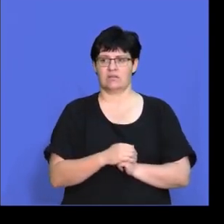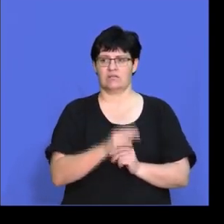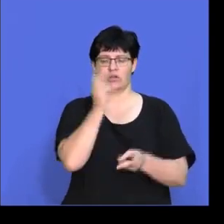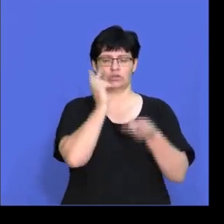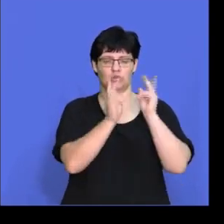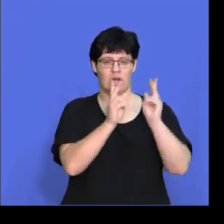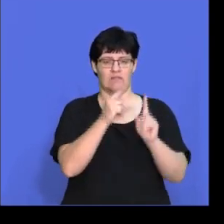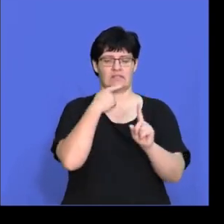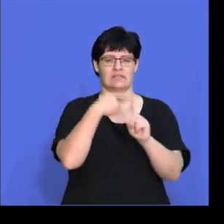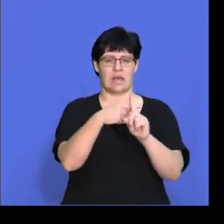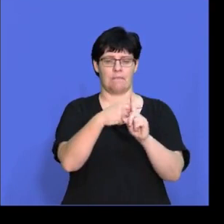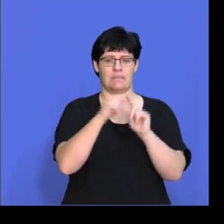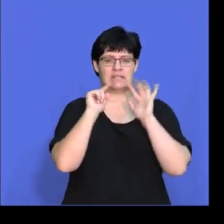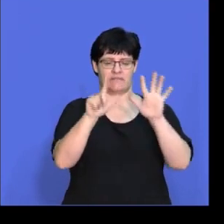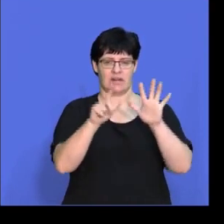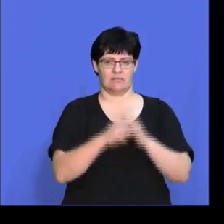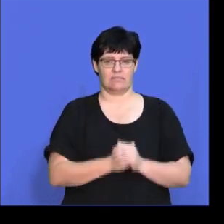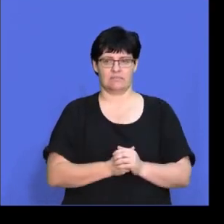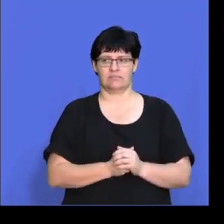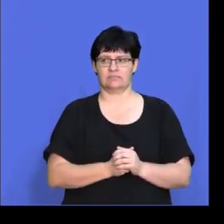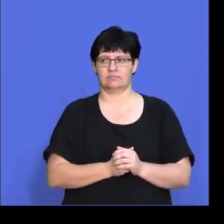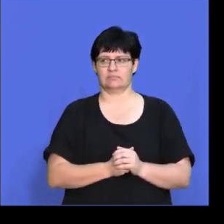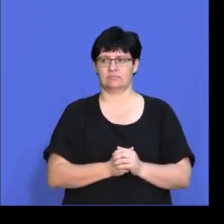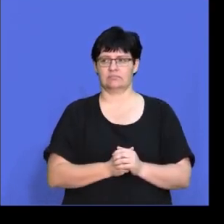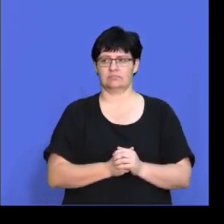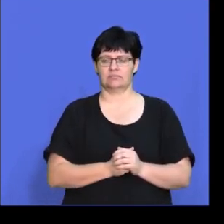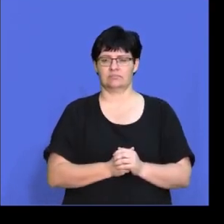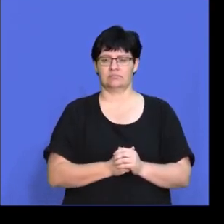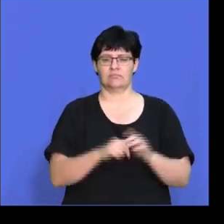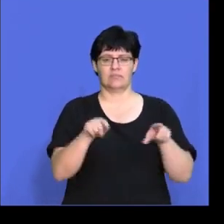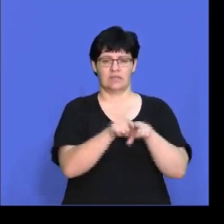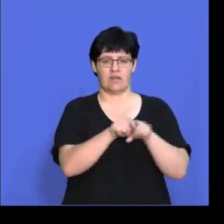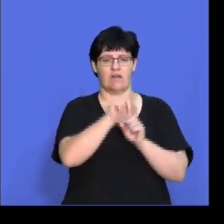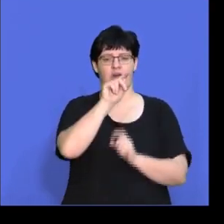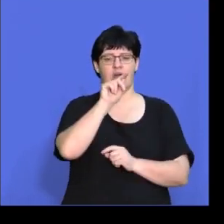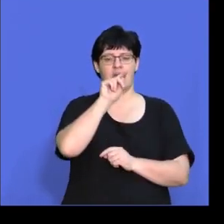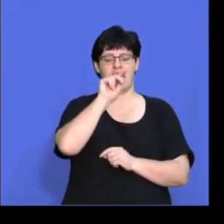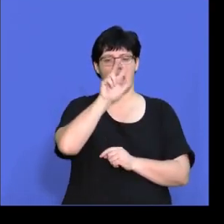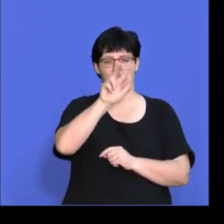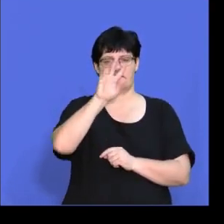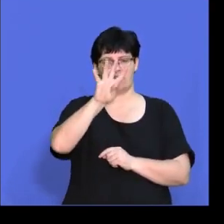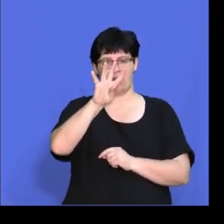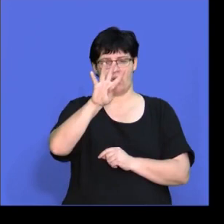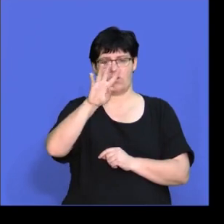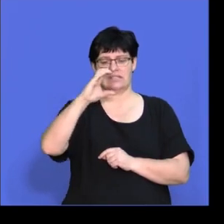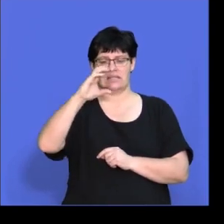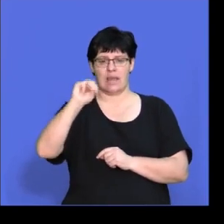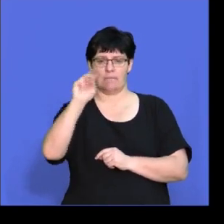be 12 times 7, which is 84 centimeters